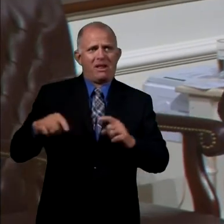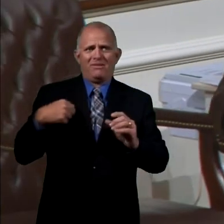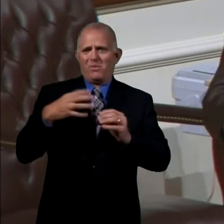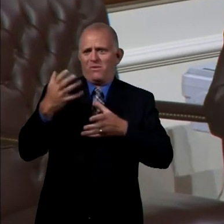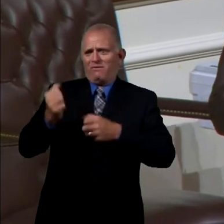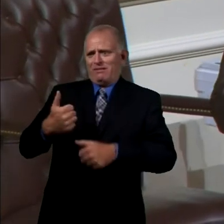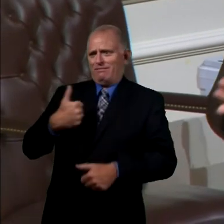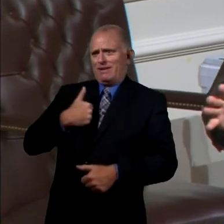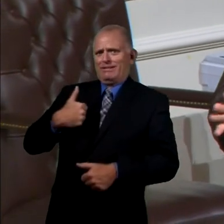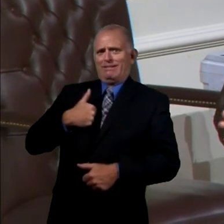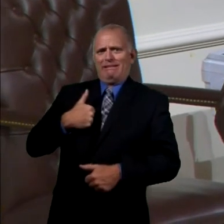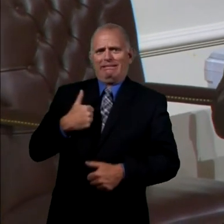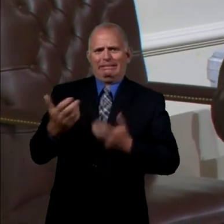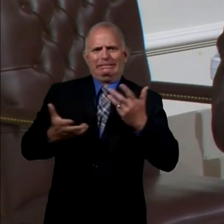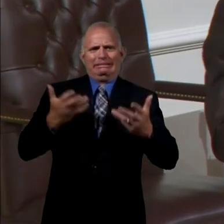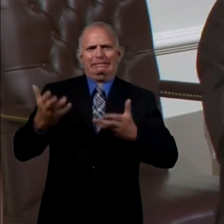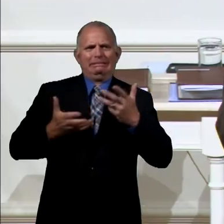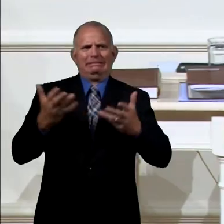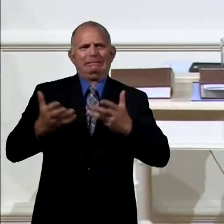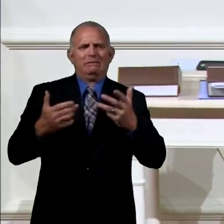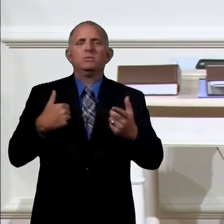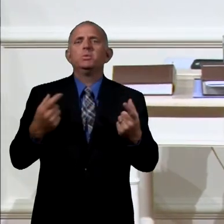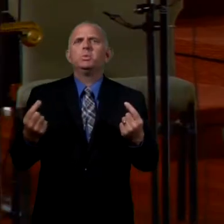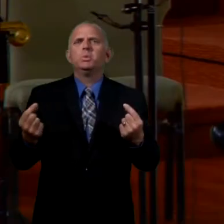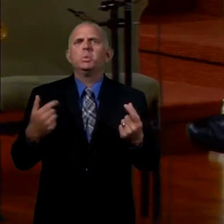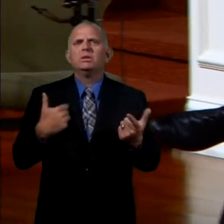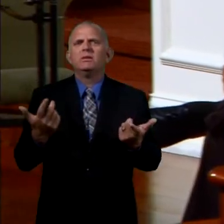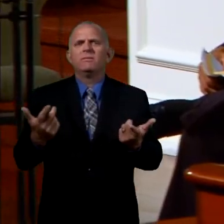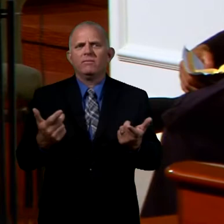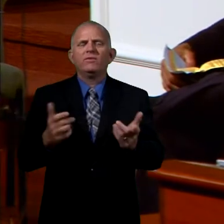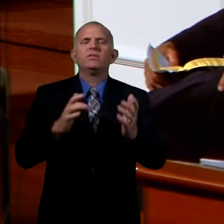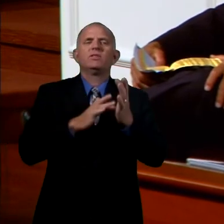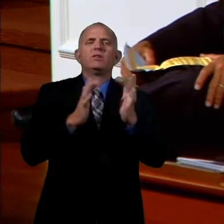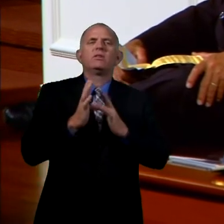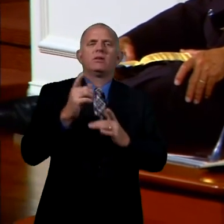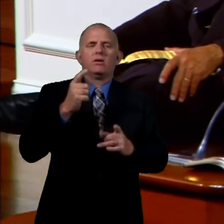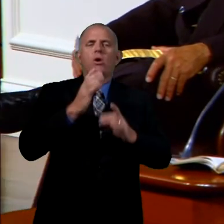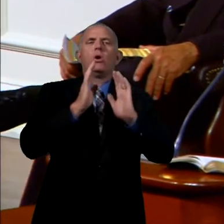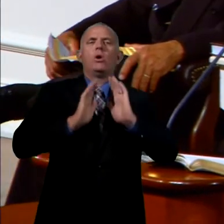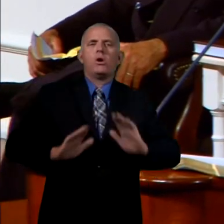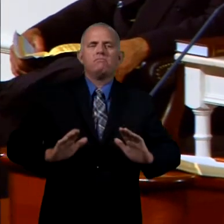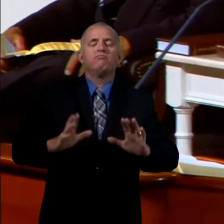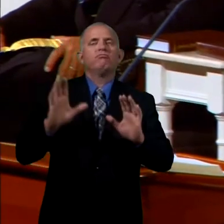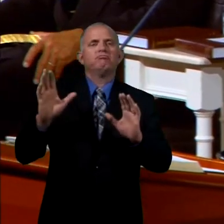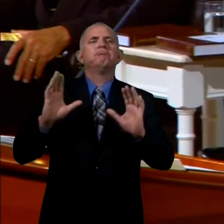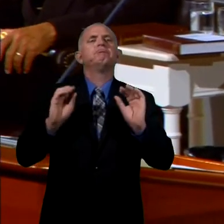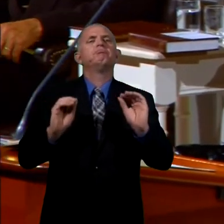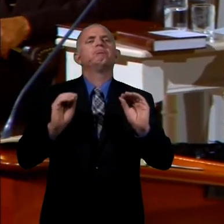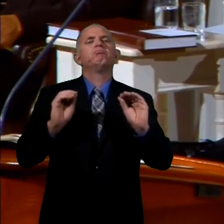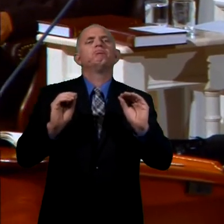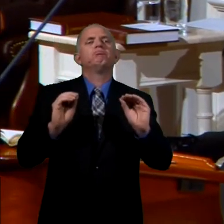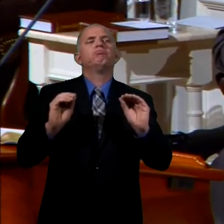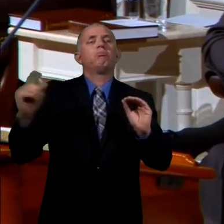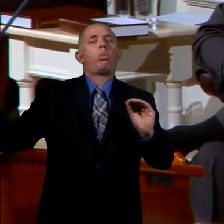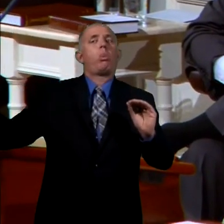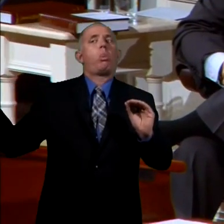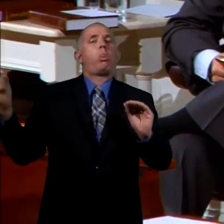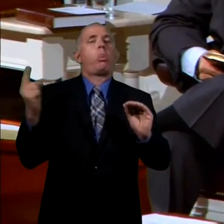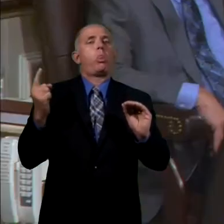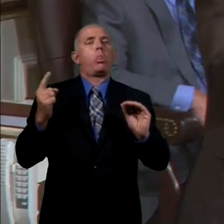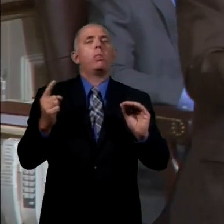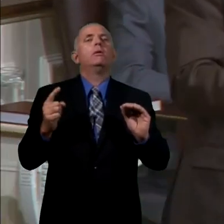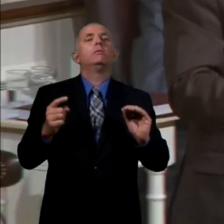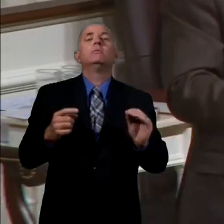be intimidated, not know what to do. But Jesus just calmly looked as he's dealing with this crowd and teaching. Now a guy's came, hey,